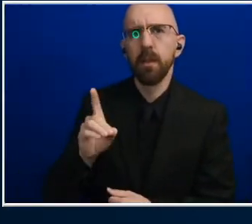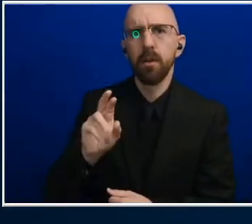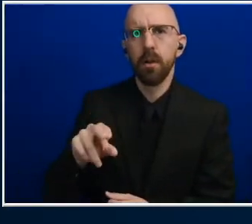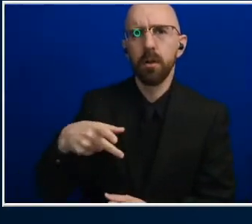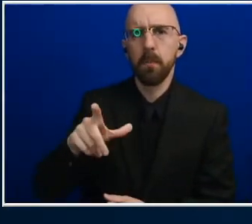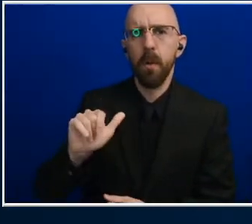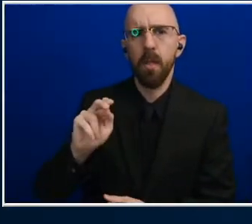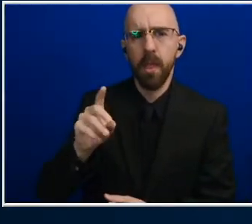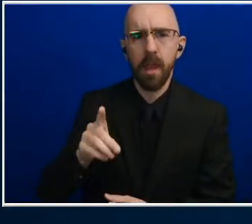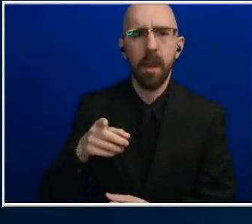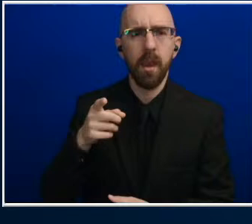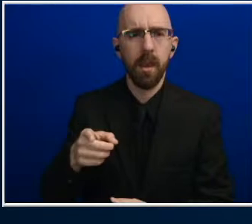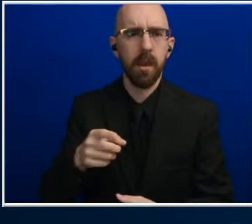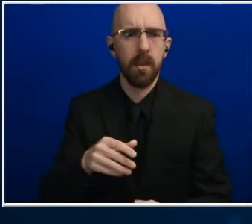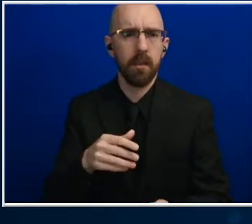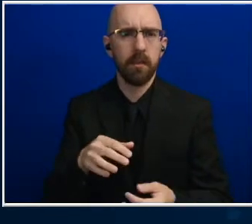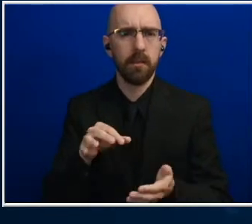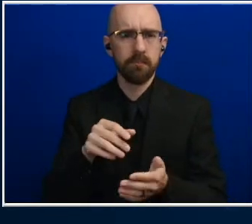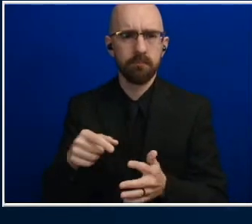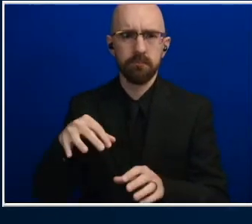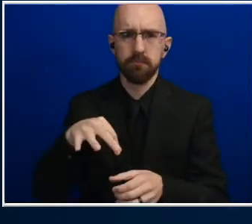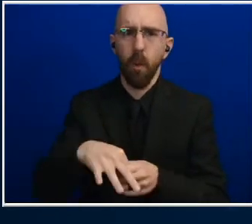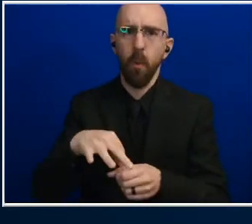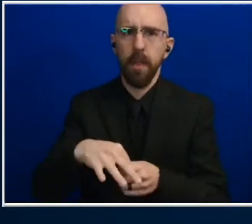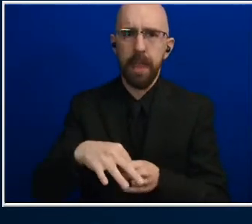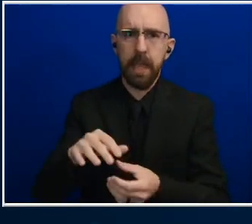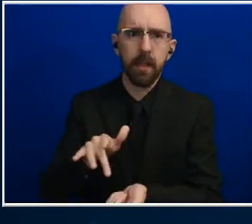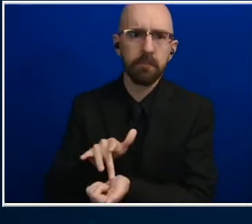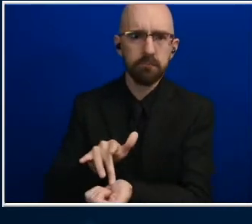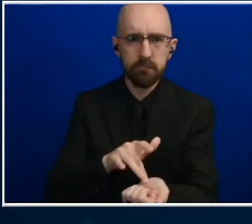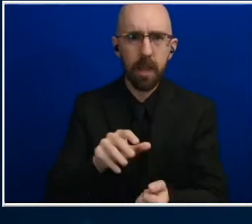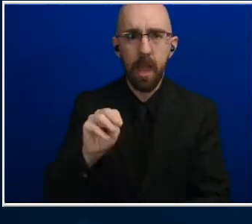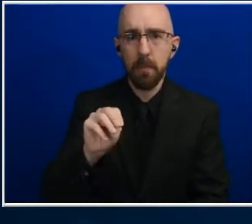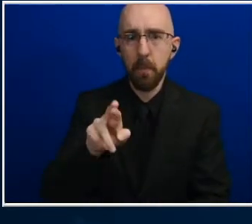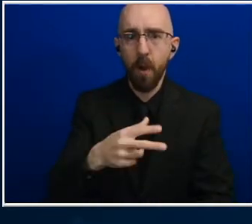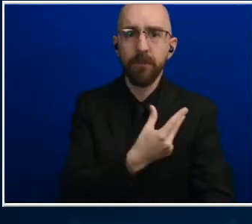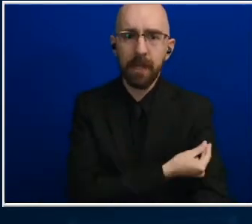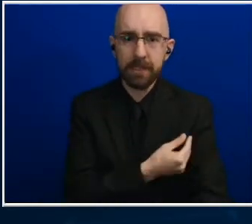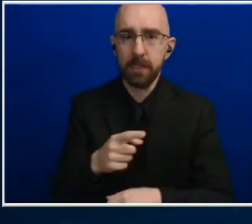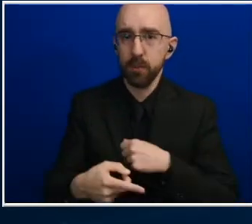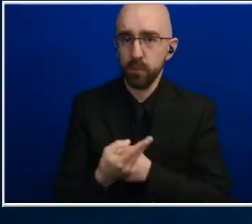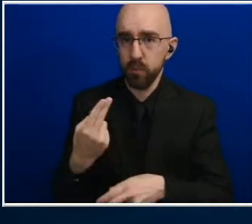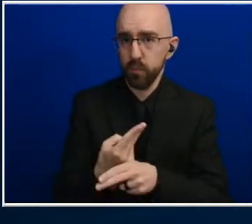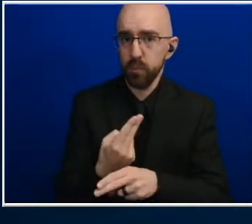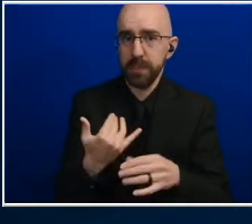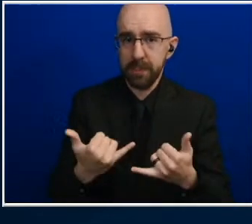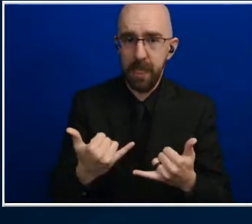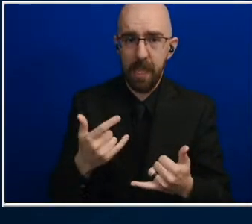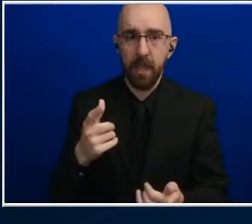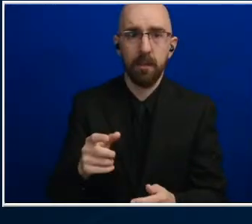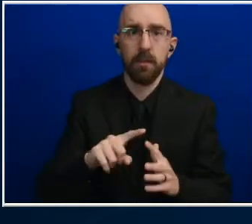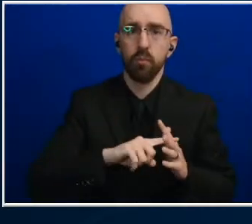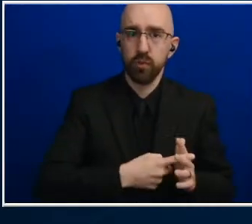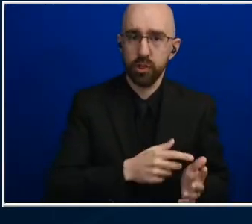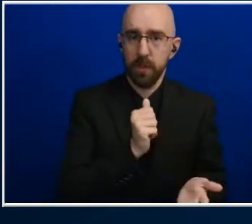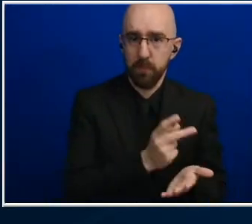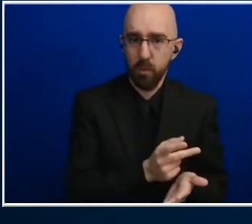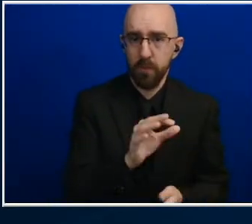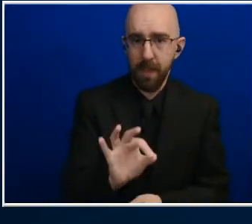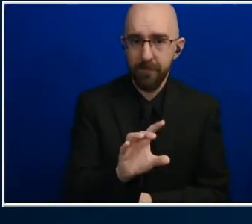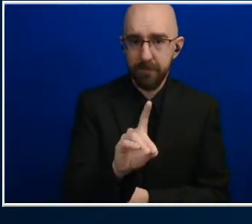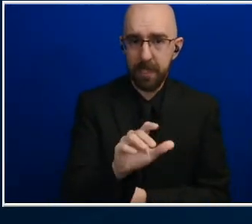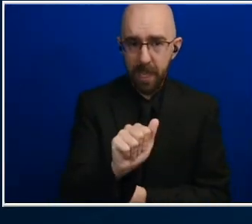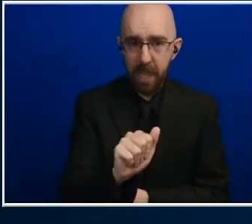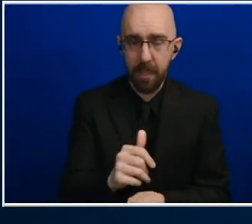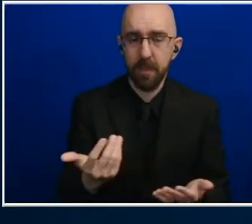vaccine used today is different than the one originally approved by the Food and Drug Administration, and therefore, so they say, we don't know how safe